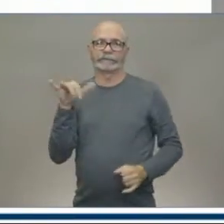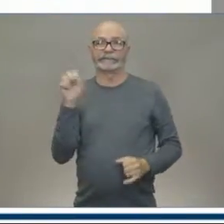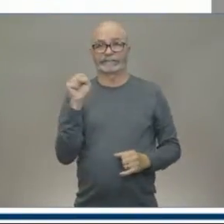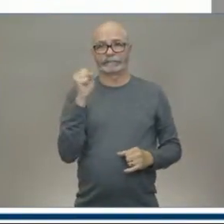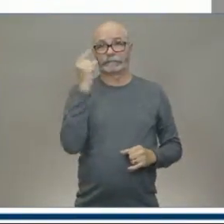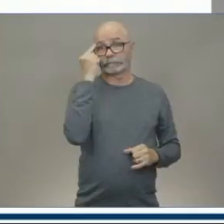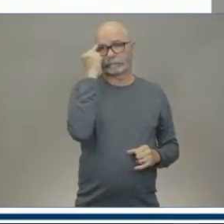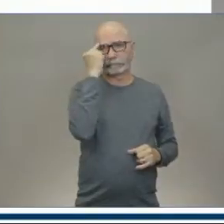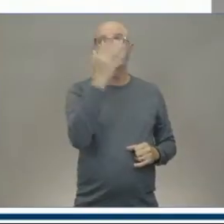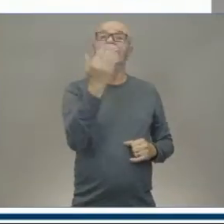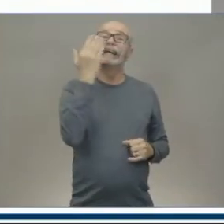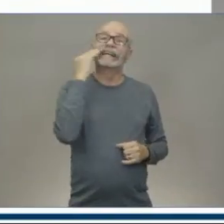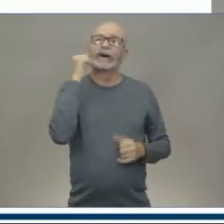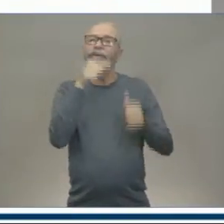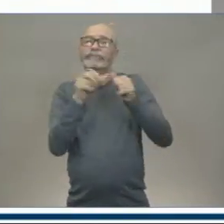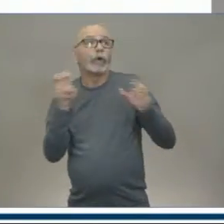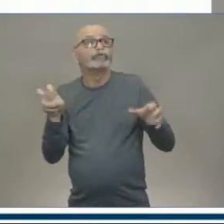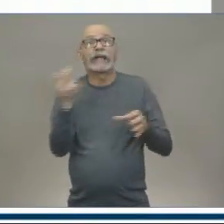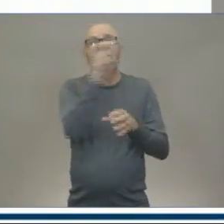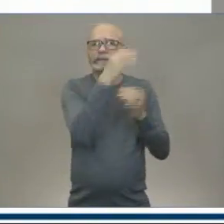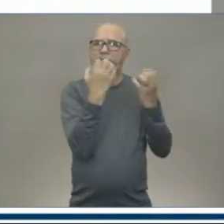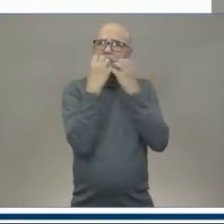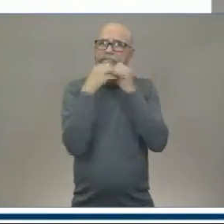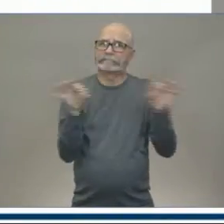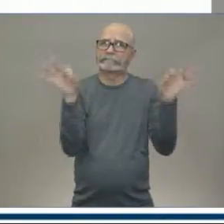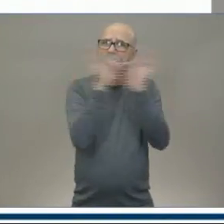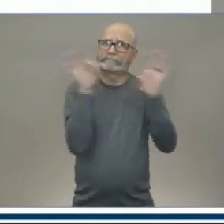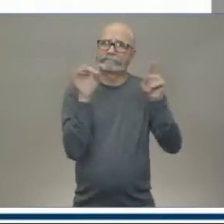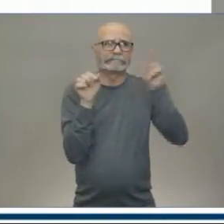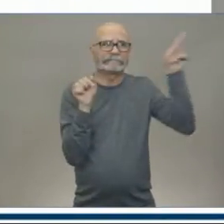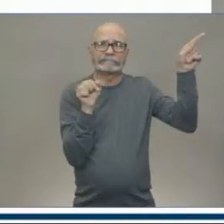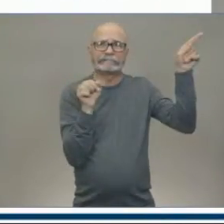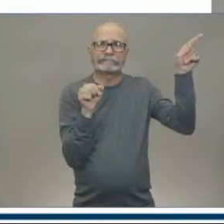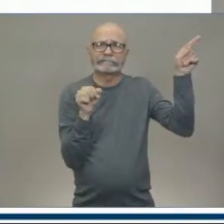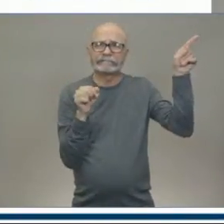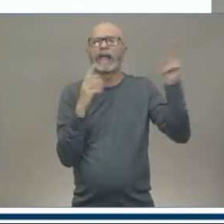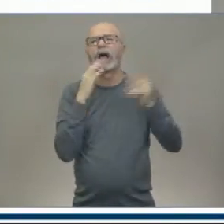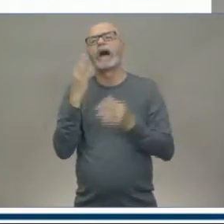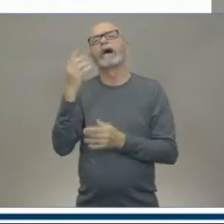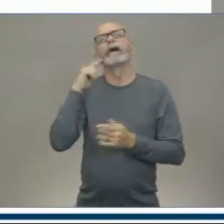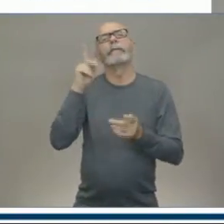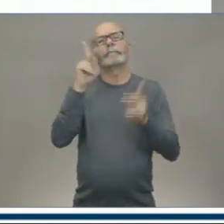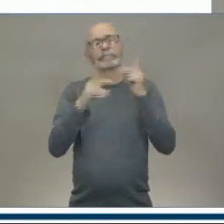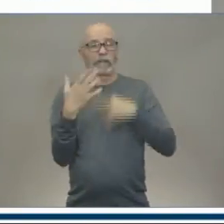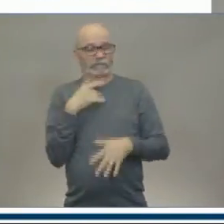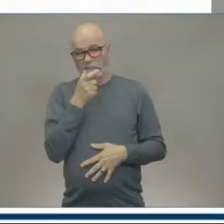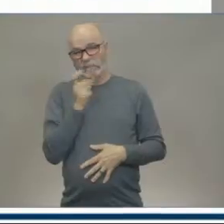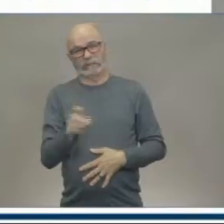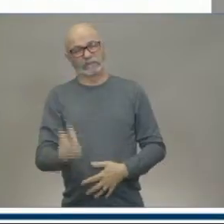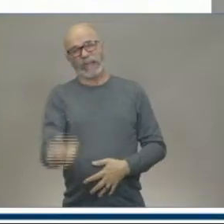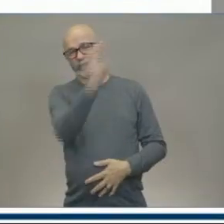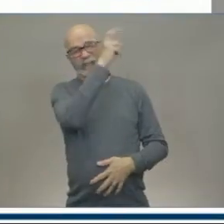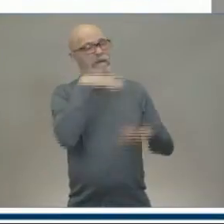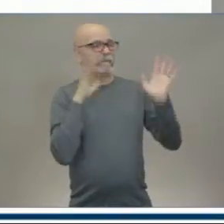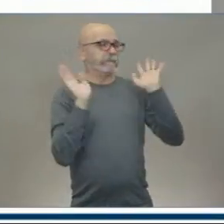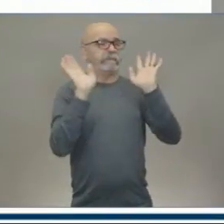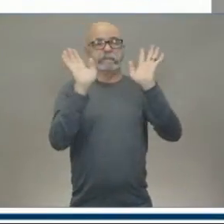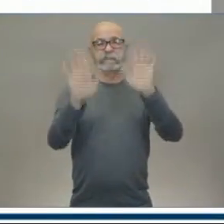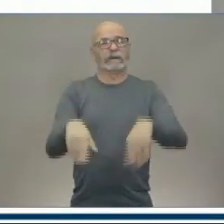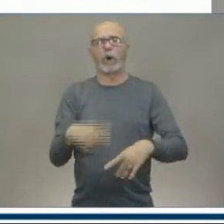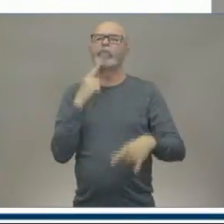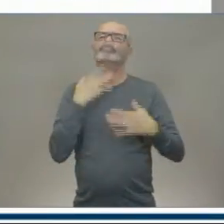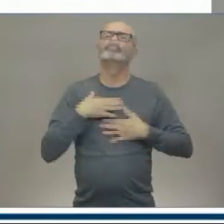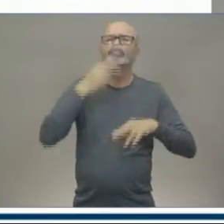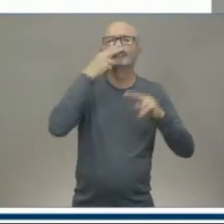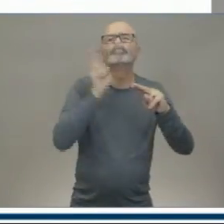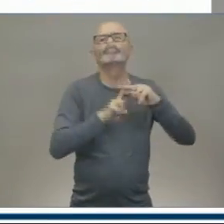is considered unnecessary. And so if people choose to travel, what we call unnecessary travel, when it's